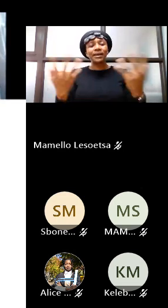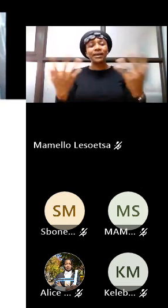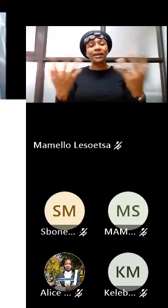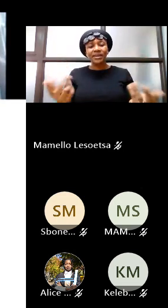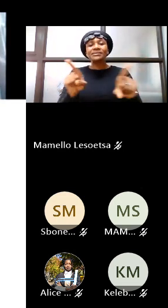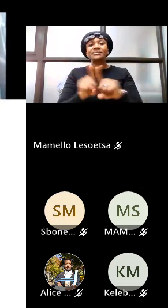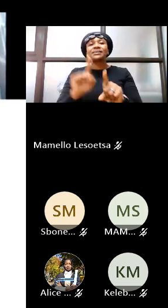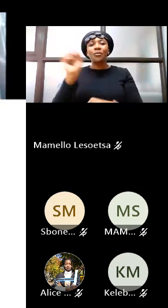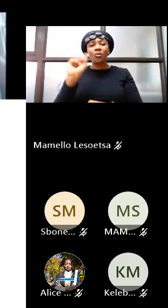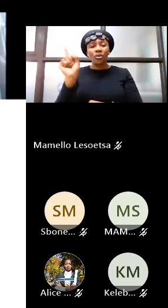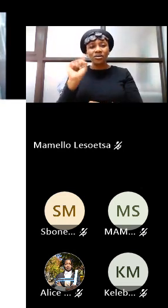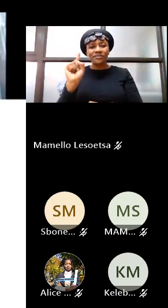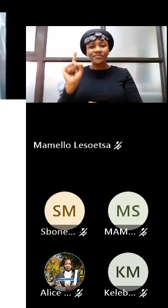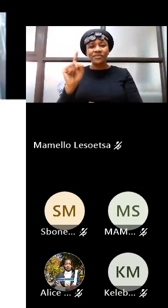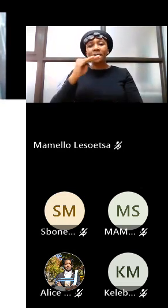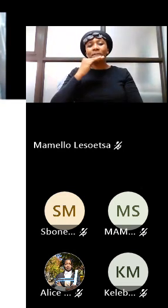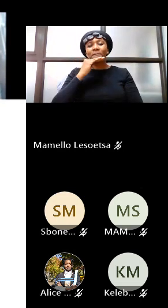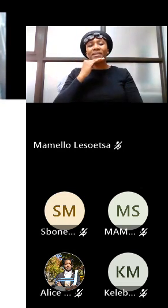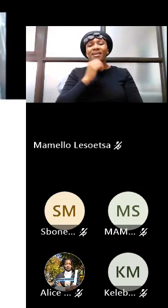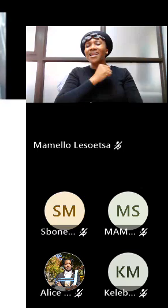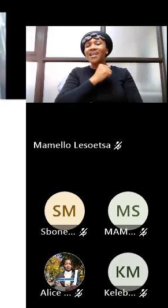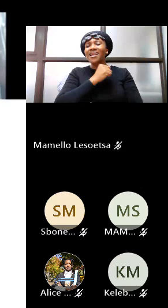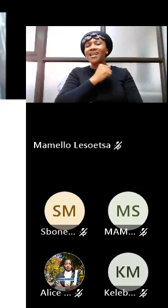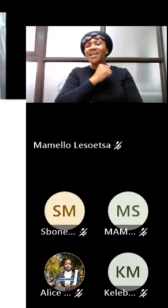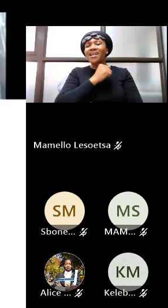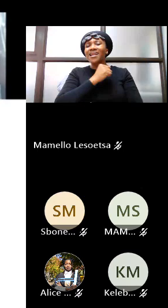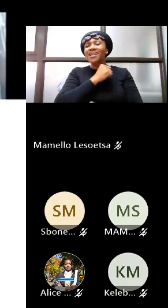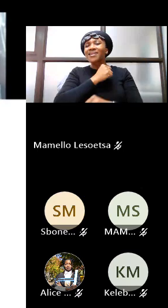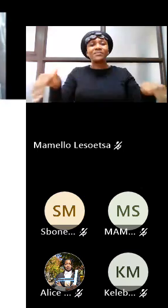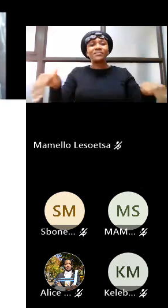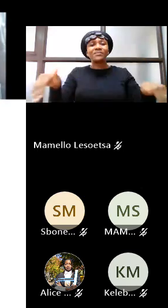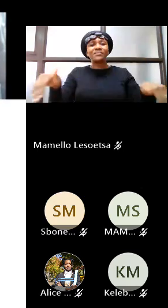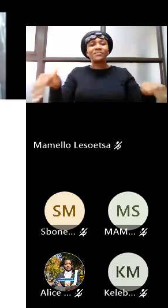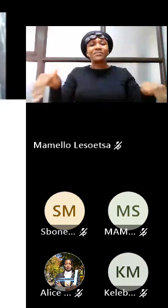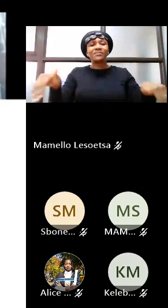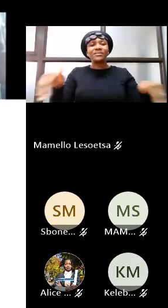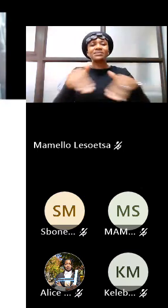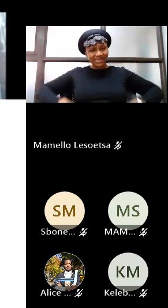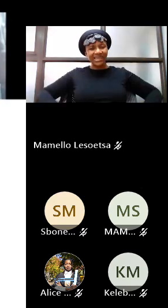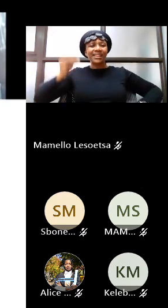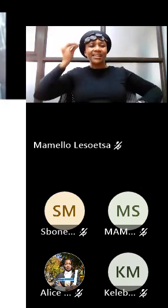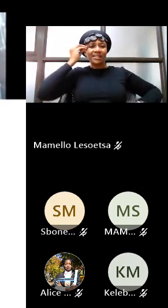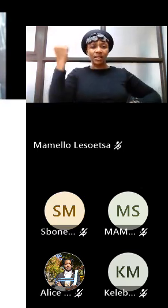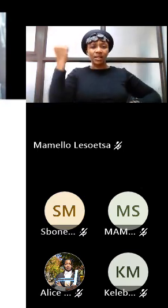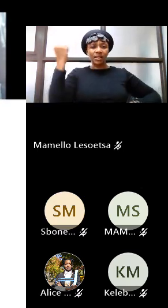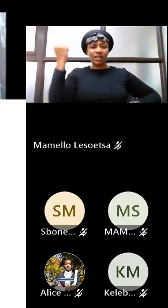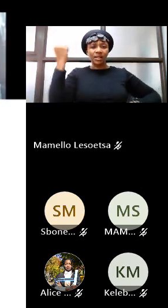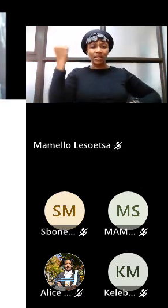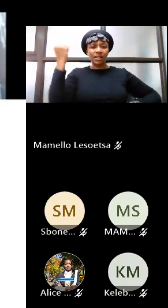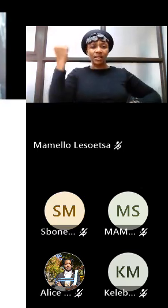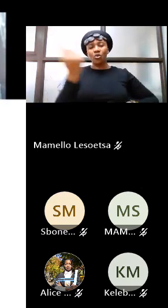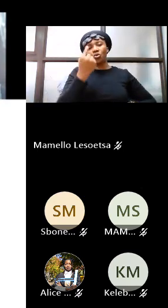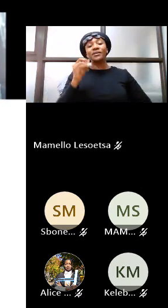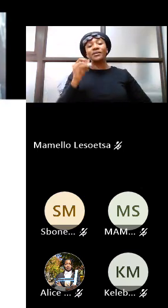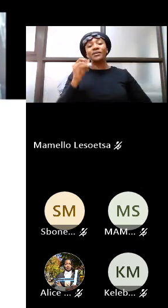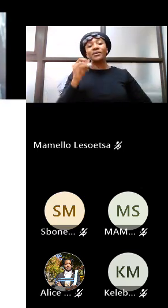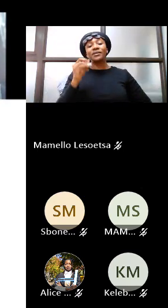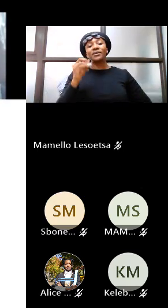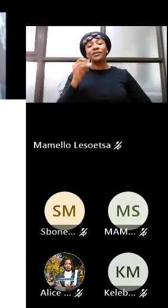and it is almost never limited to physical aspects only. If you look at any kind of